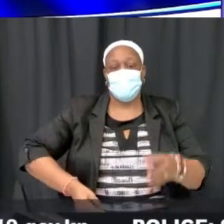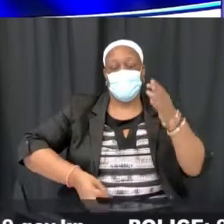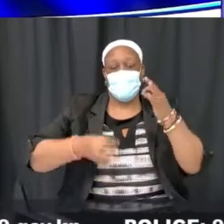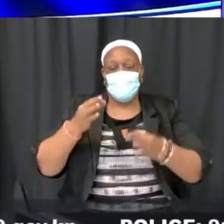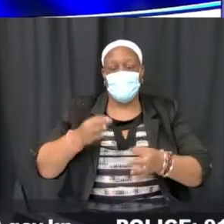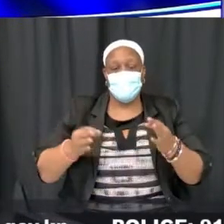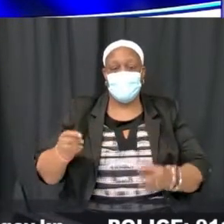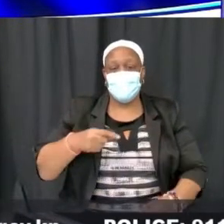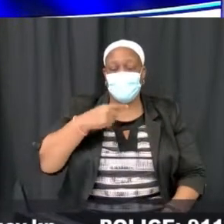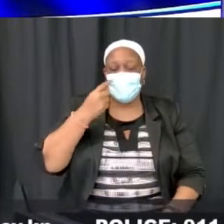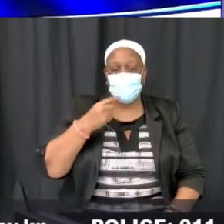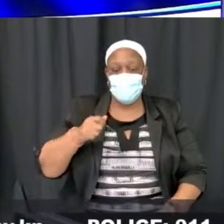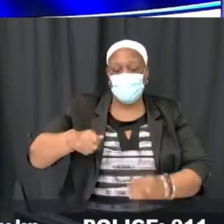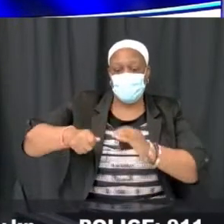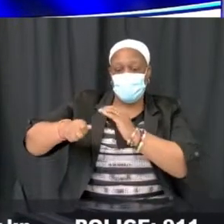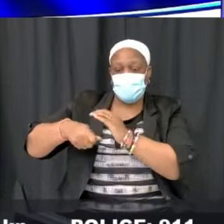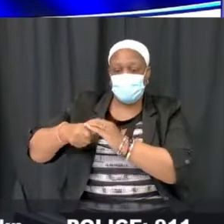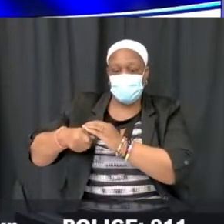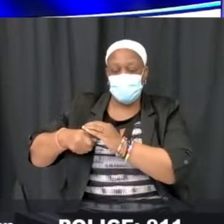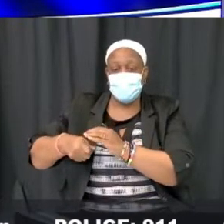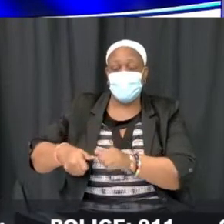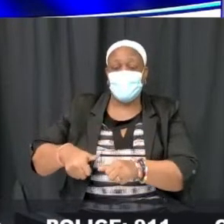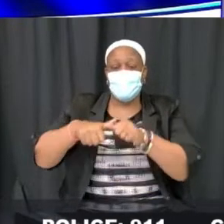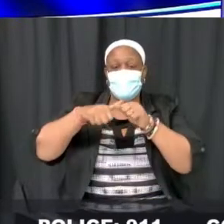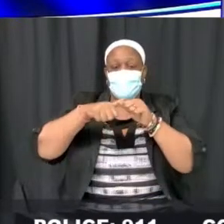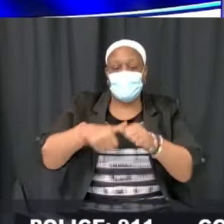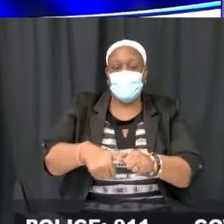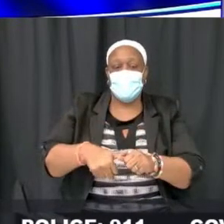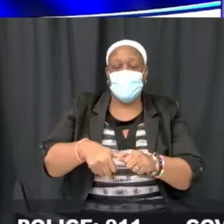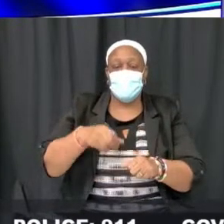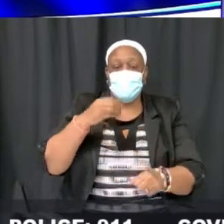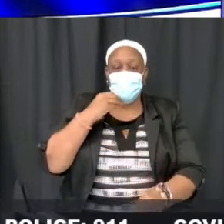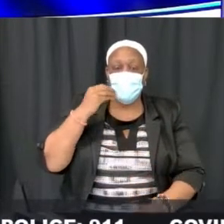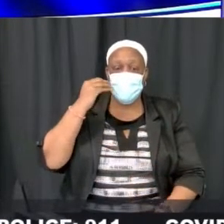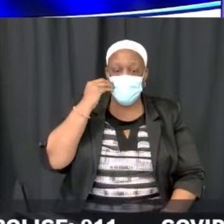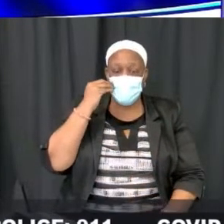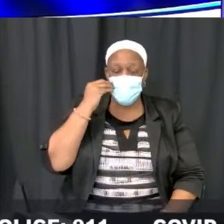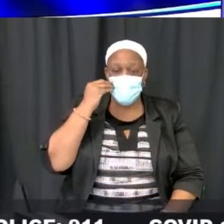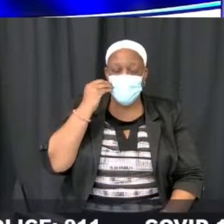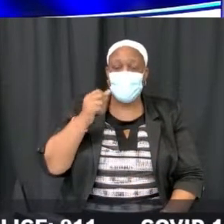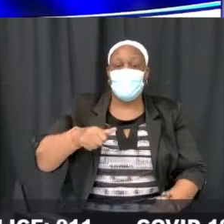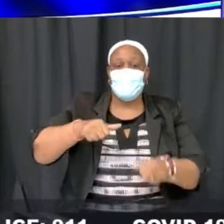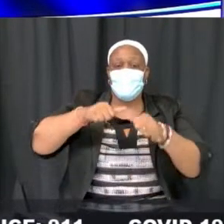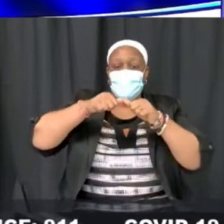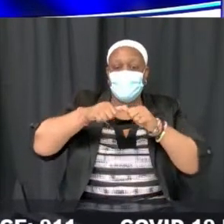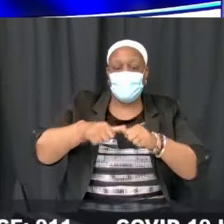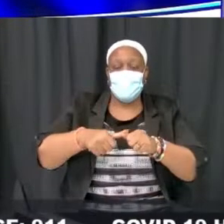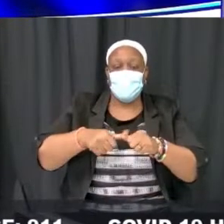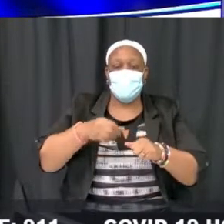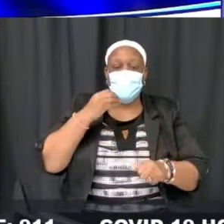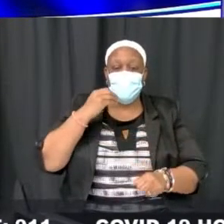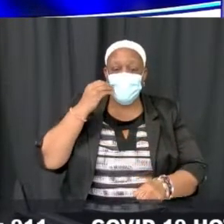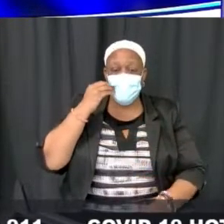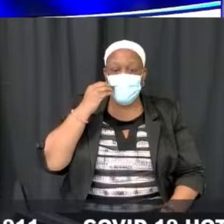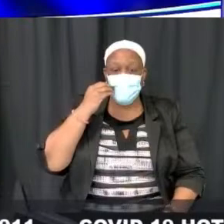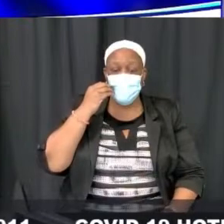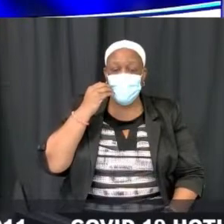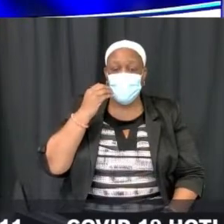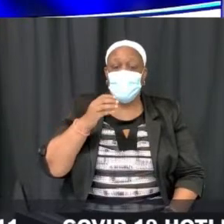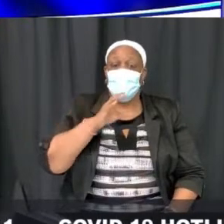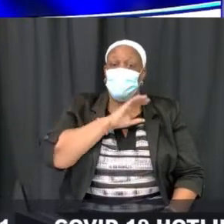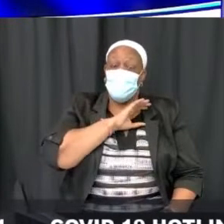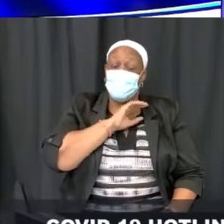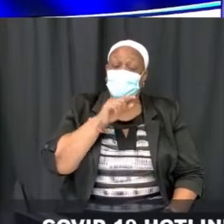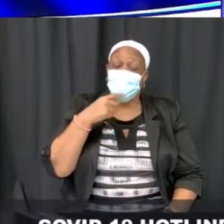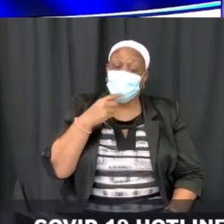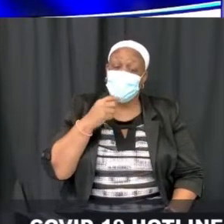when they're placed in quarantine that the main condition is that they remain at home and do not go out in public. If they